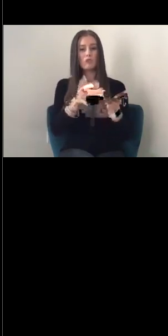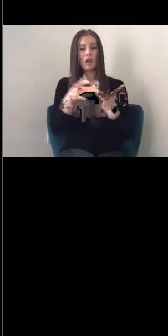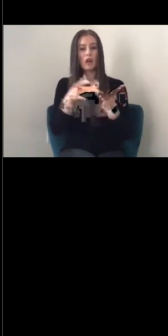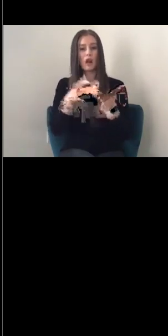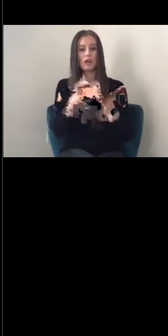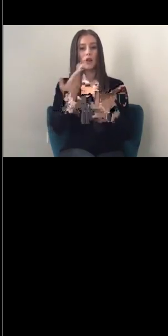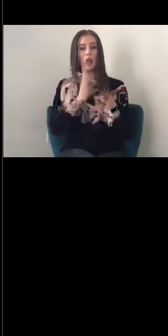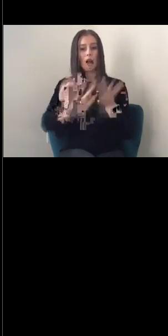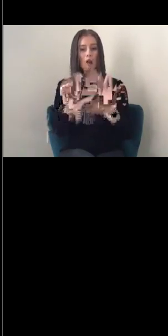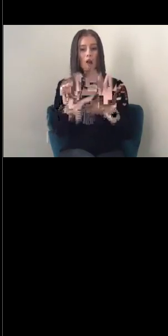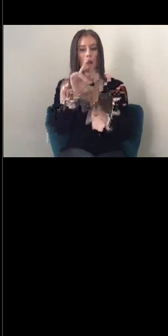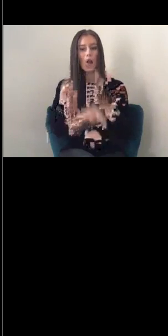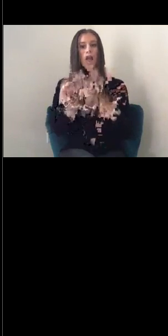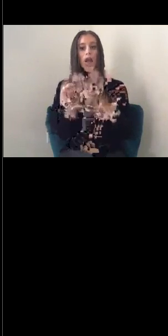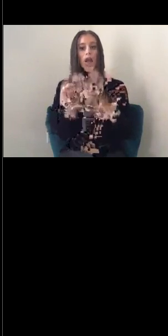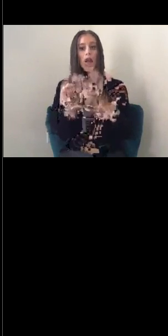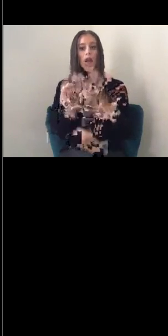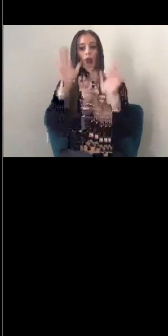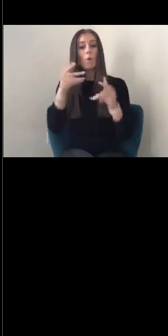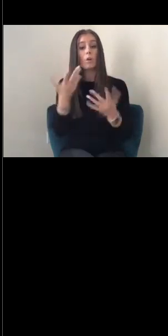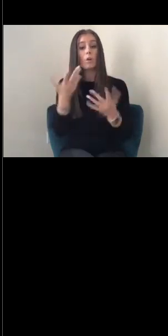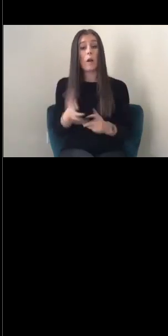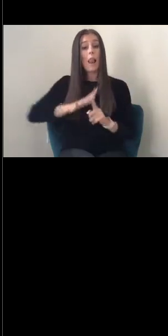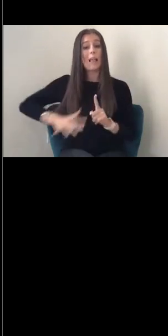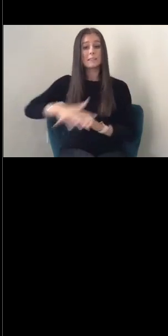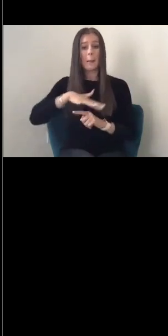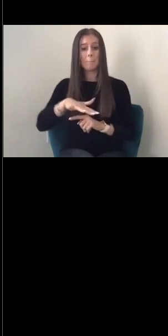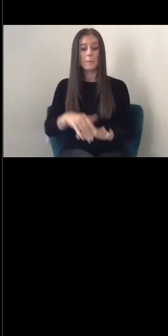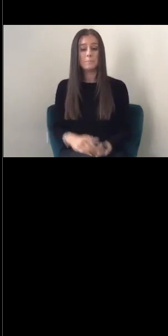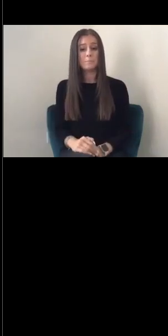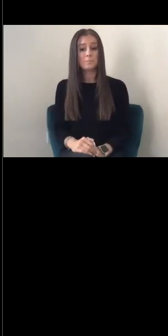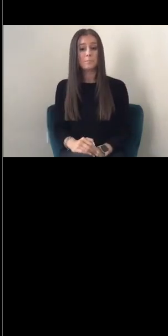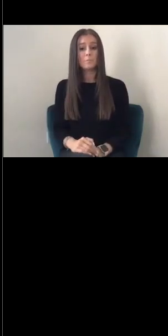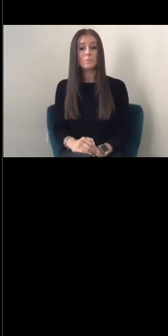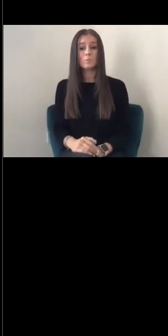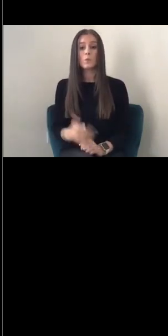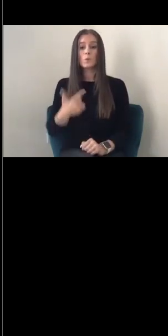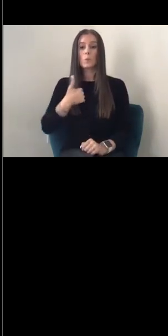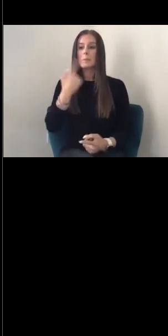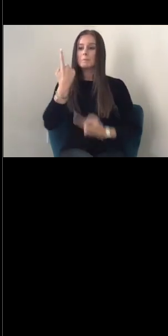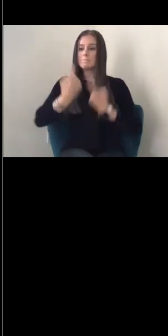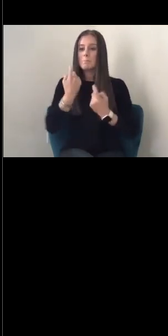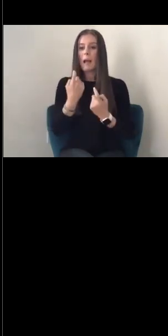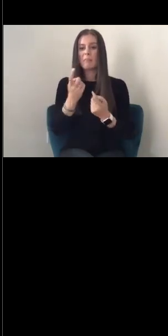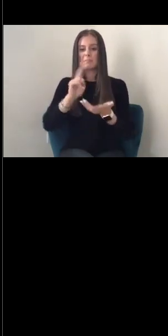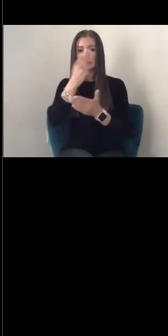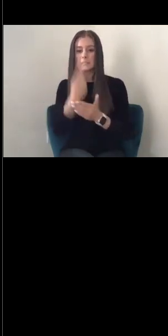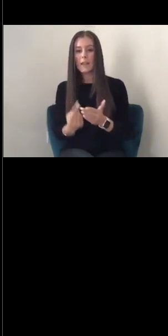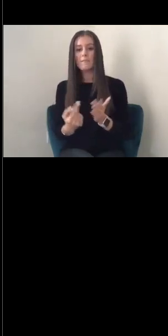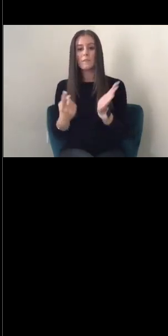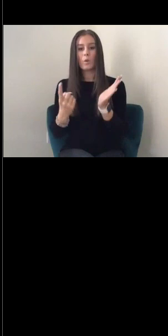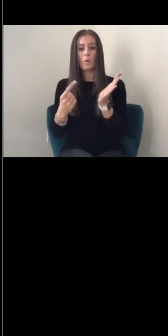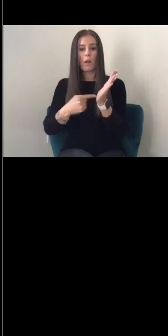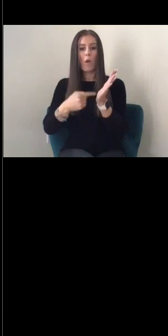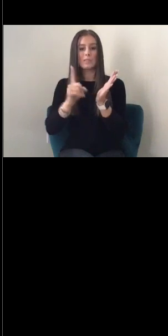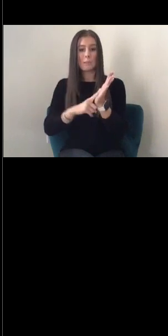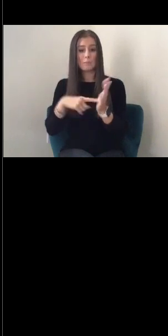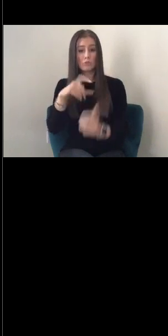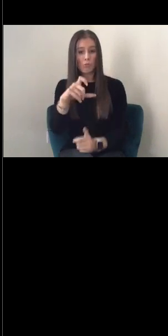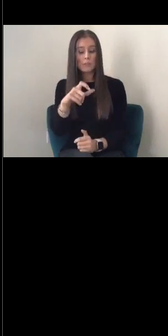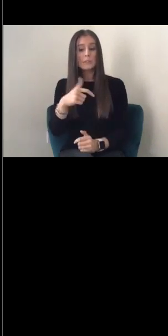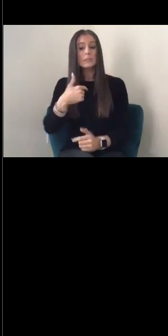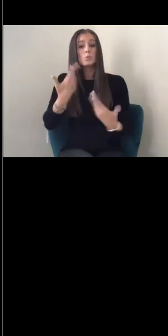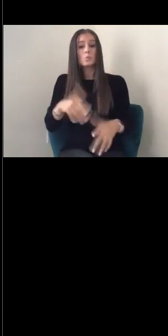Now on to landscaping. As we've progressed the design of the Lower Thames Crossing, We'll have also developed